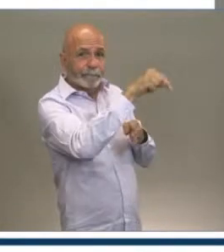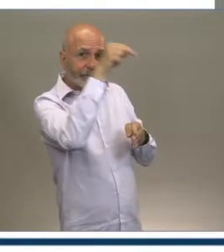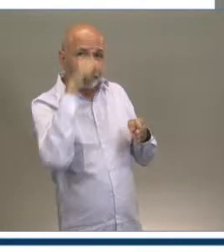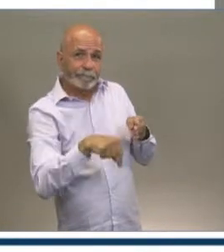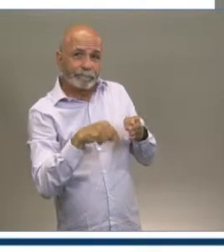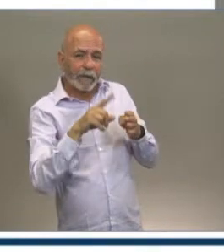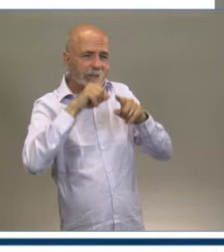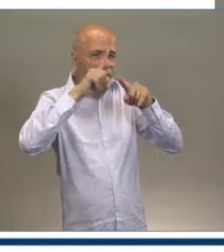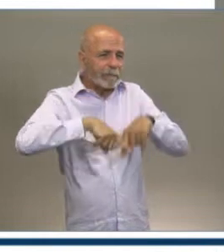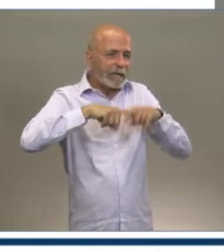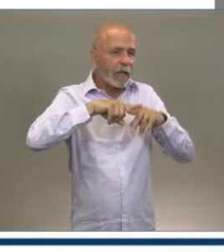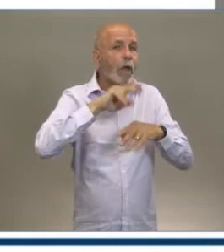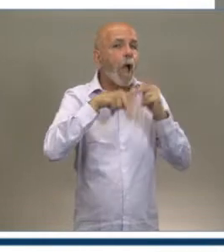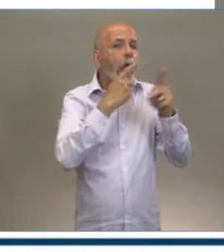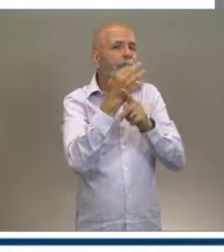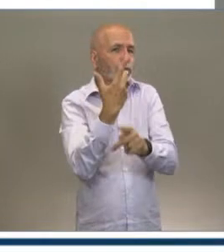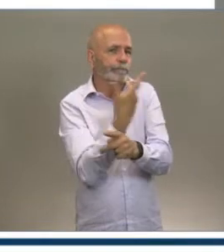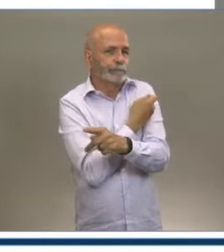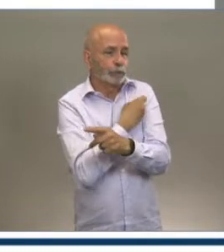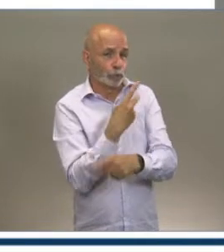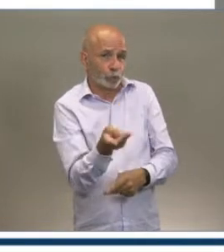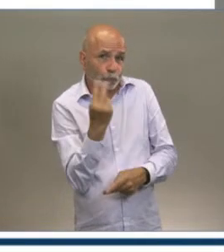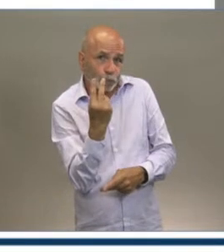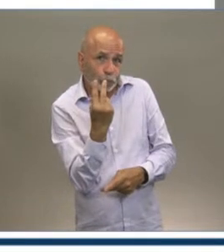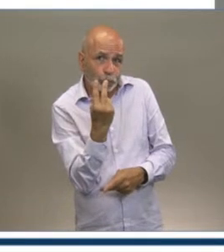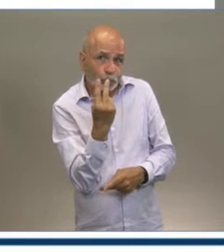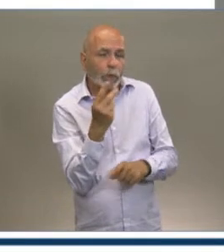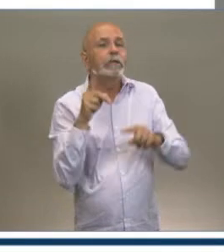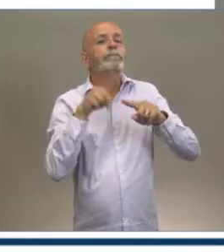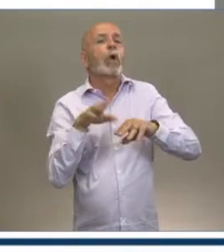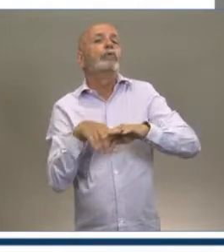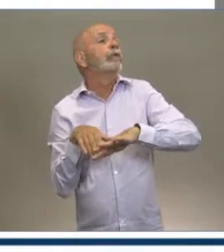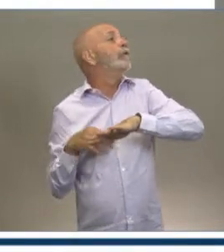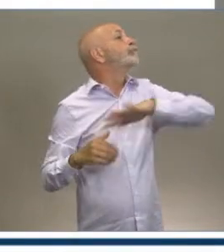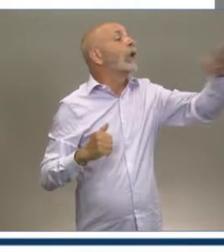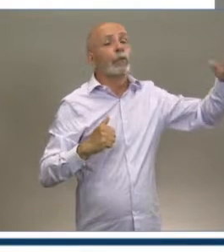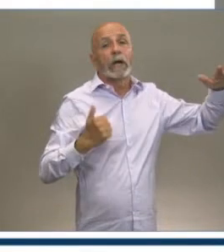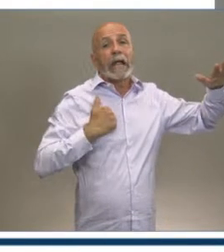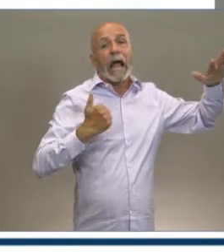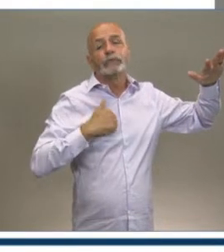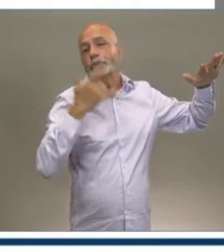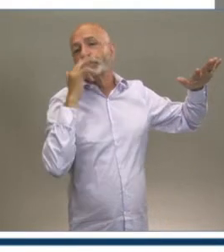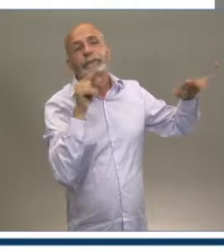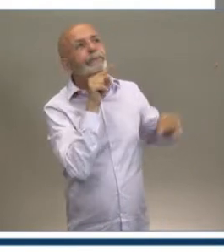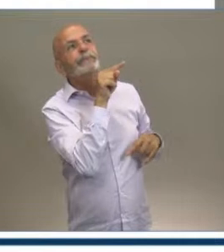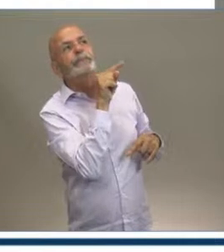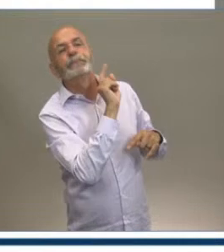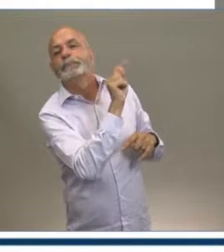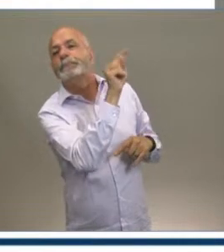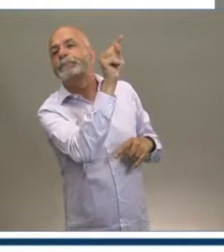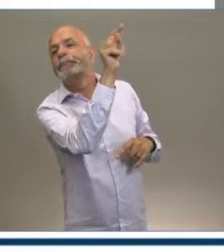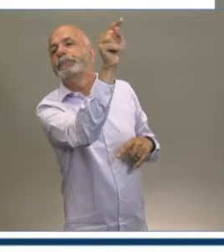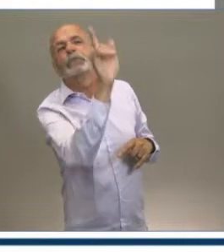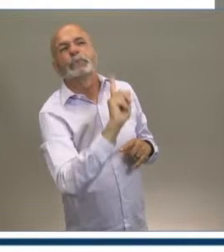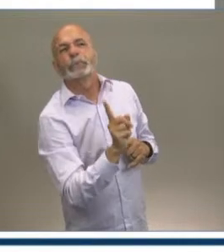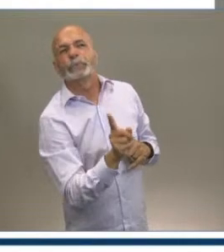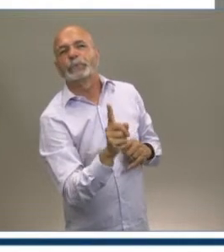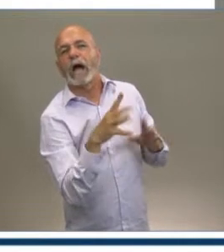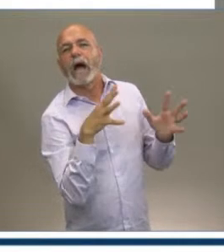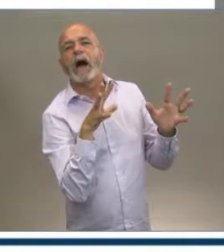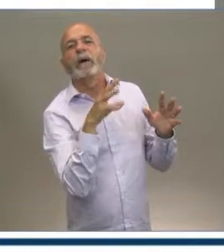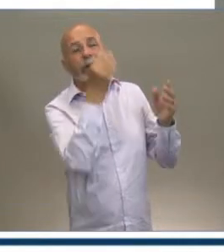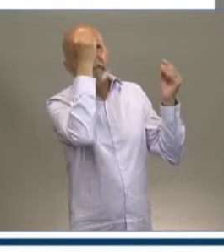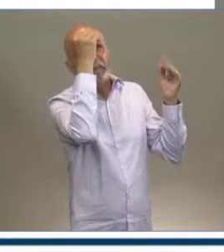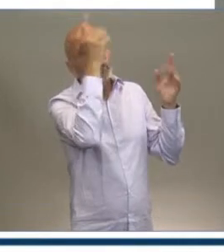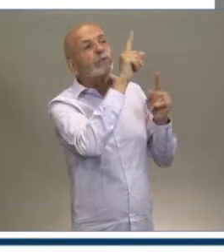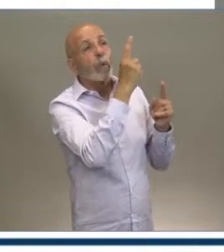Nova Scotia, as well as the rest of the country. It's also important that we keep our eye on what is the coverage rates for 2 doses of